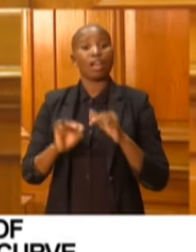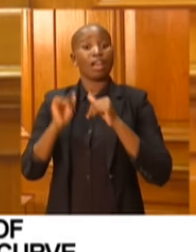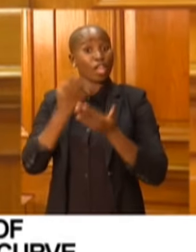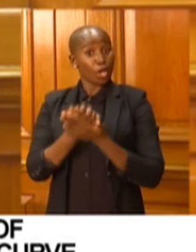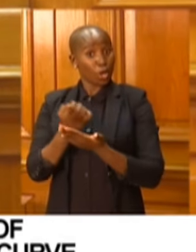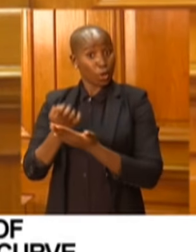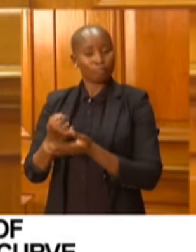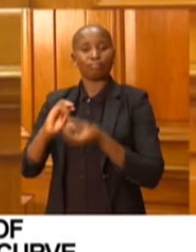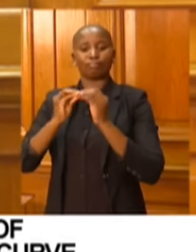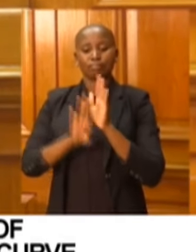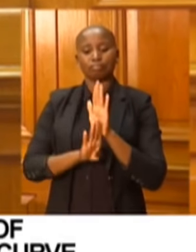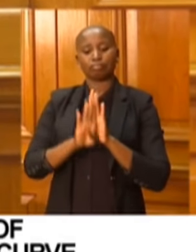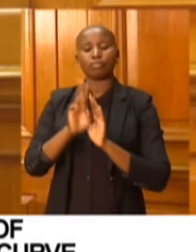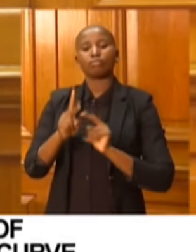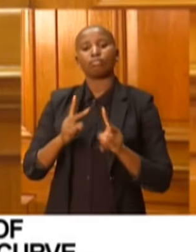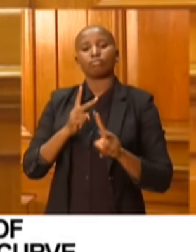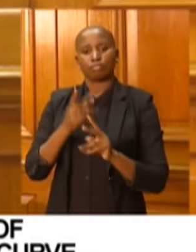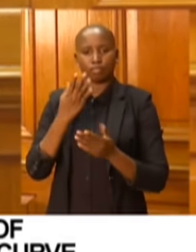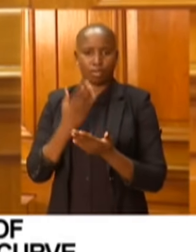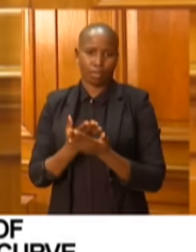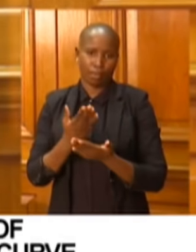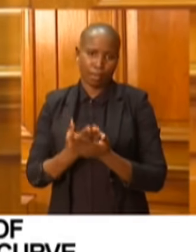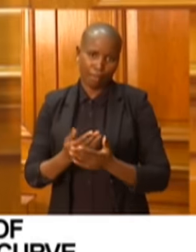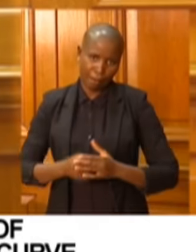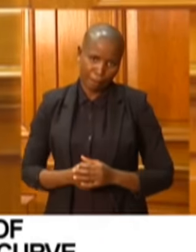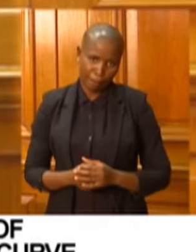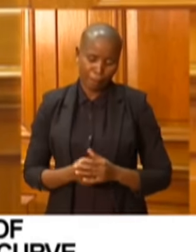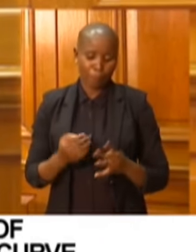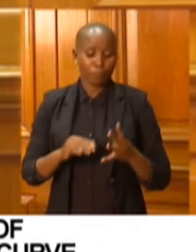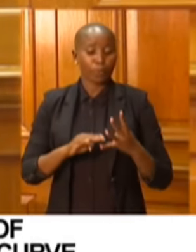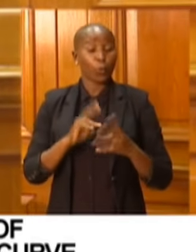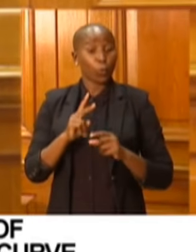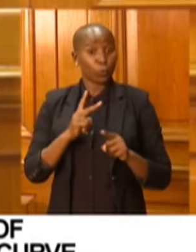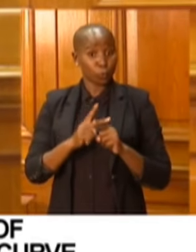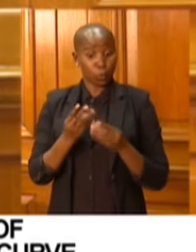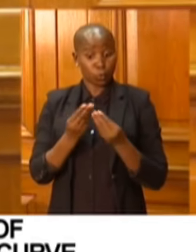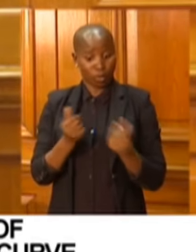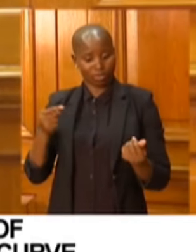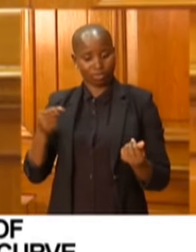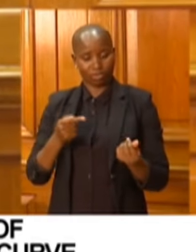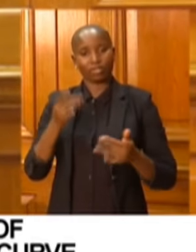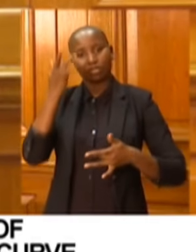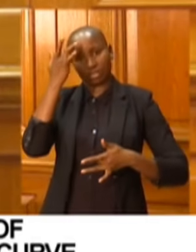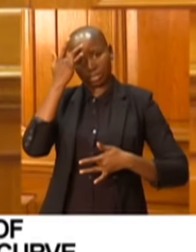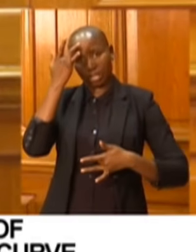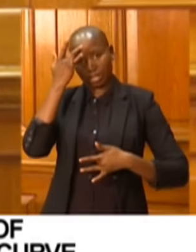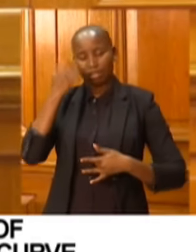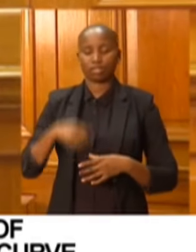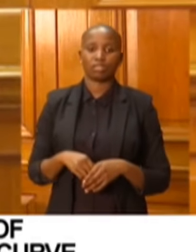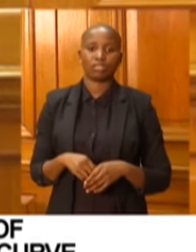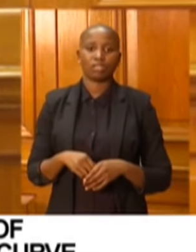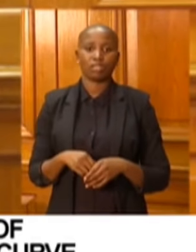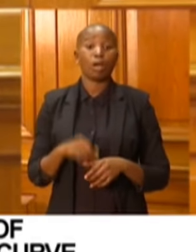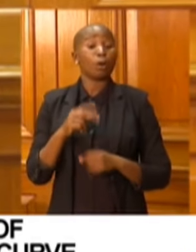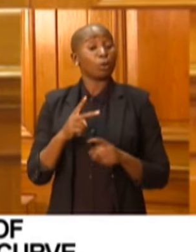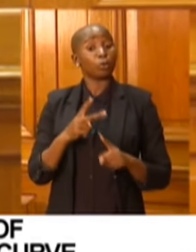ultimately overcome the disease. On the first task, to slow the rate of